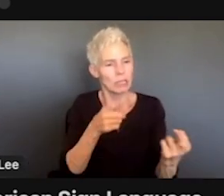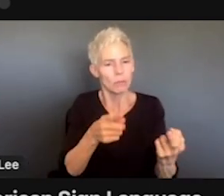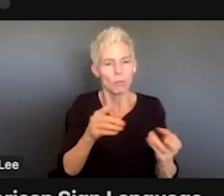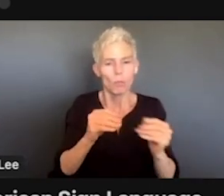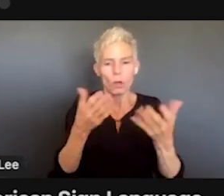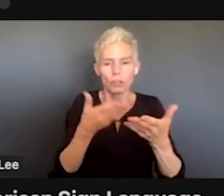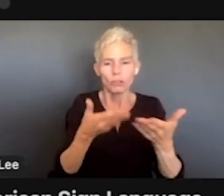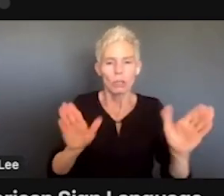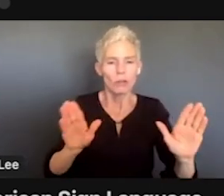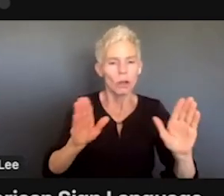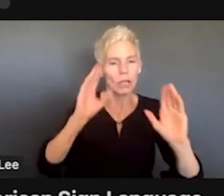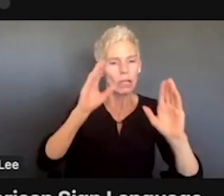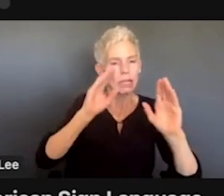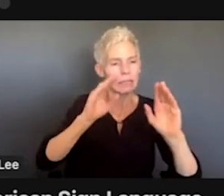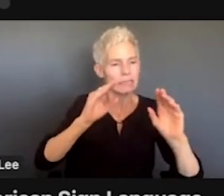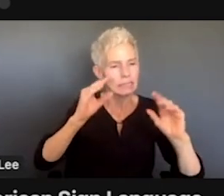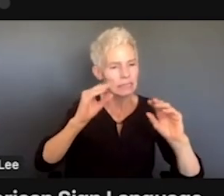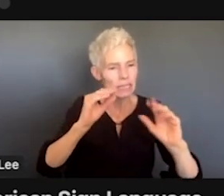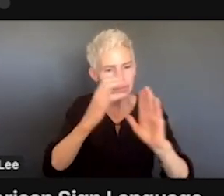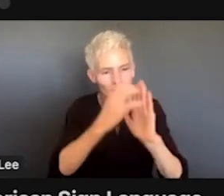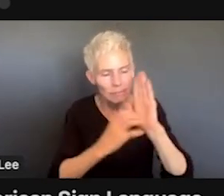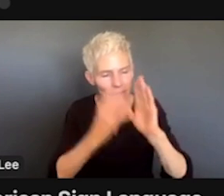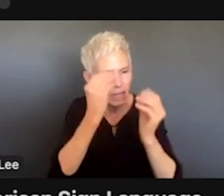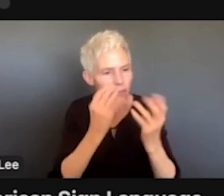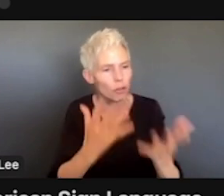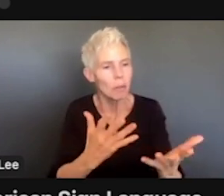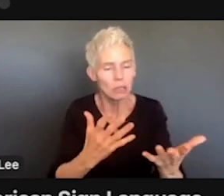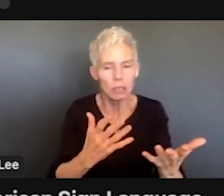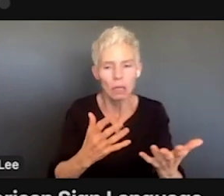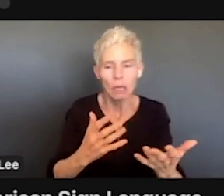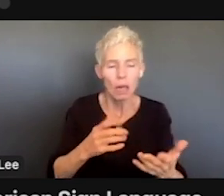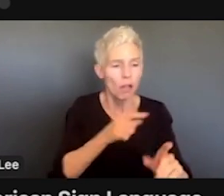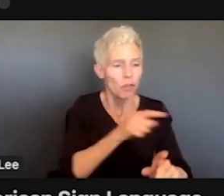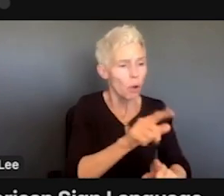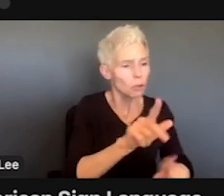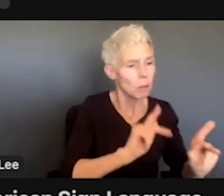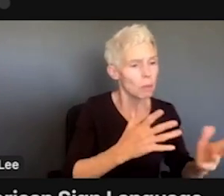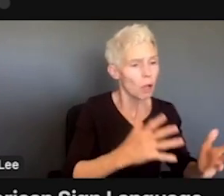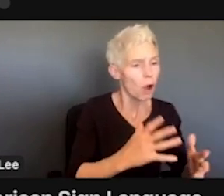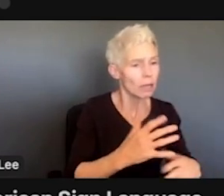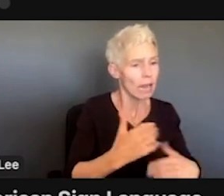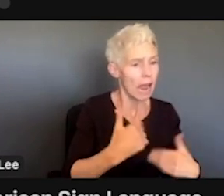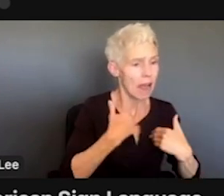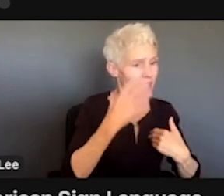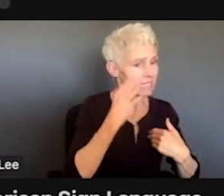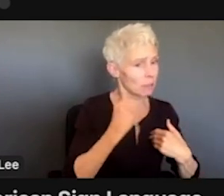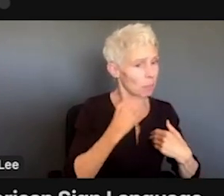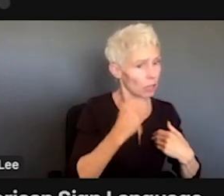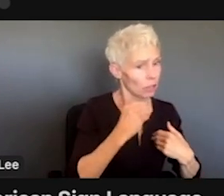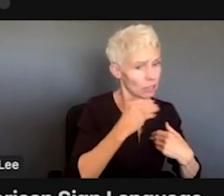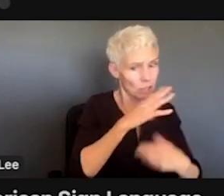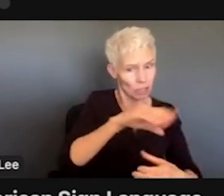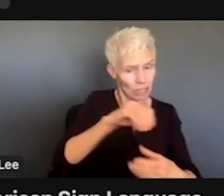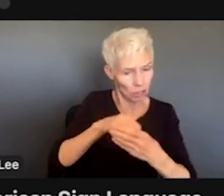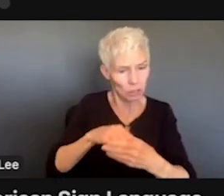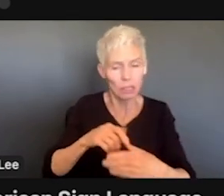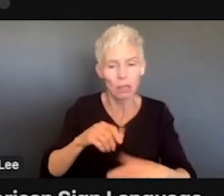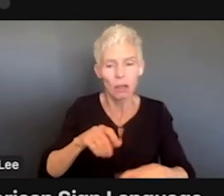experience, family, right, to professionals or direct support workers. So there's something for